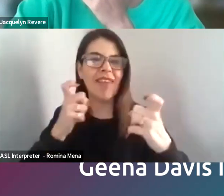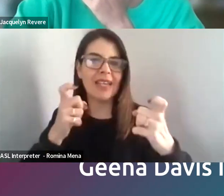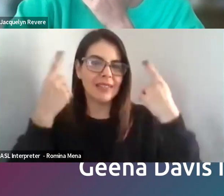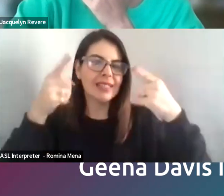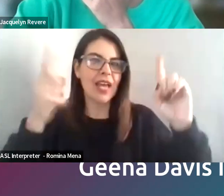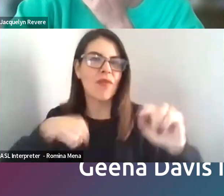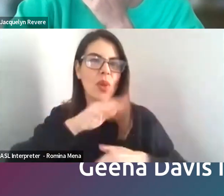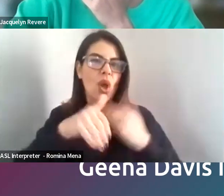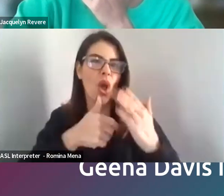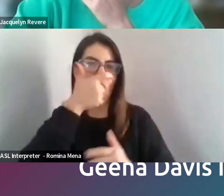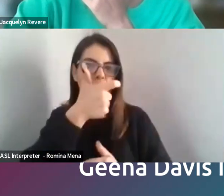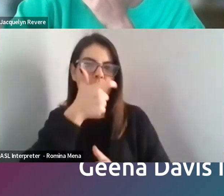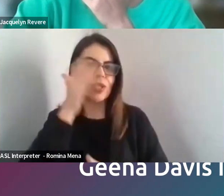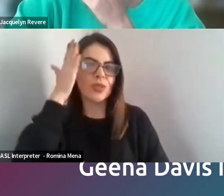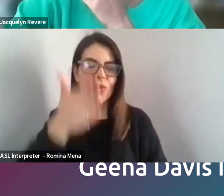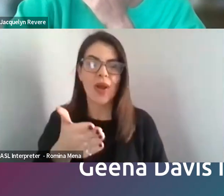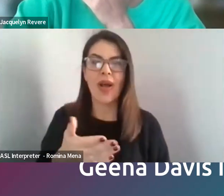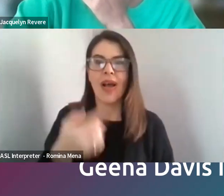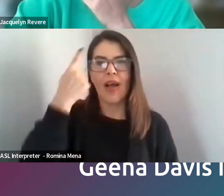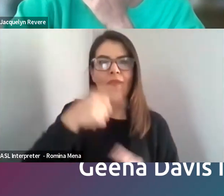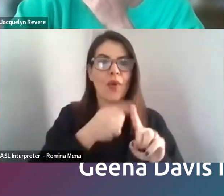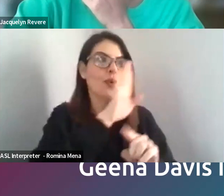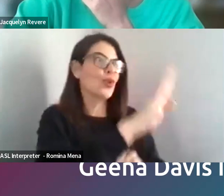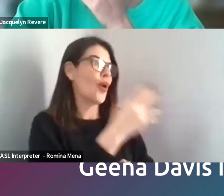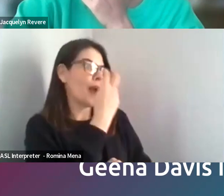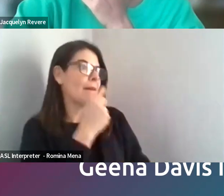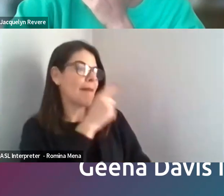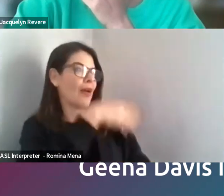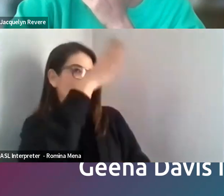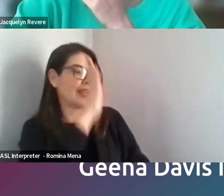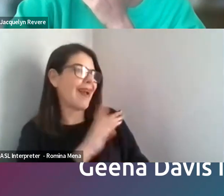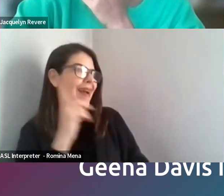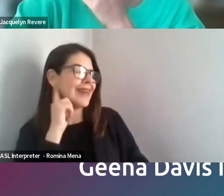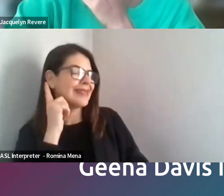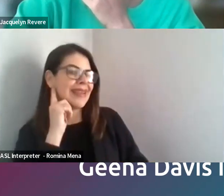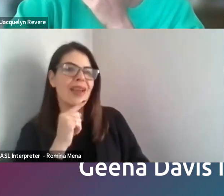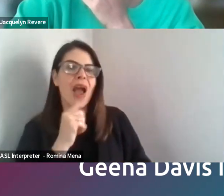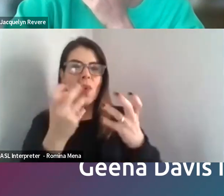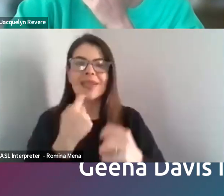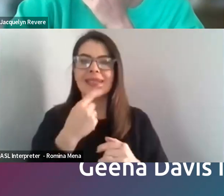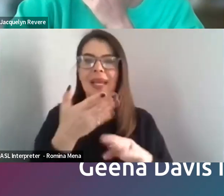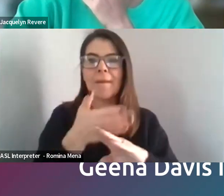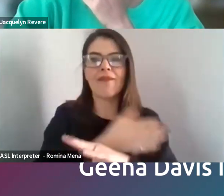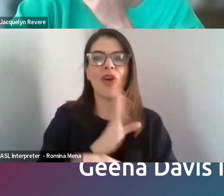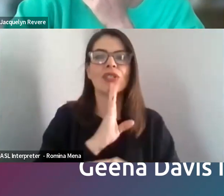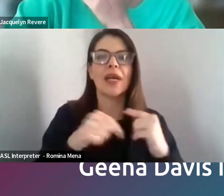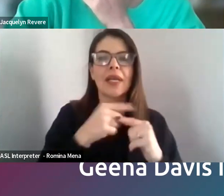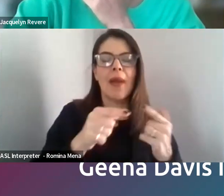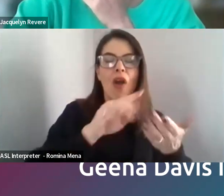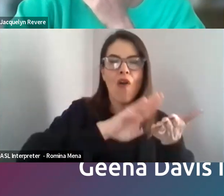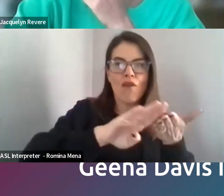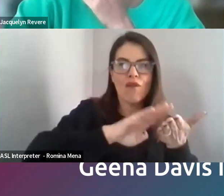all be watching? Oh my gosh. From your mouth to God's ears. I want to say really quickly before talking about Forgive and